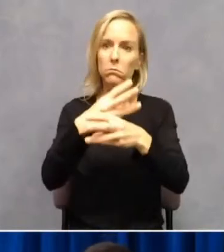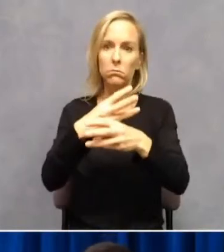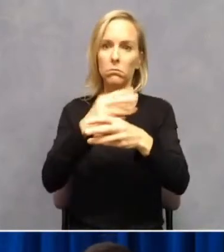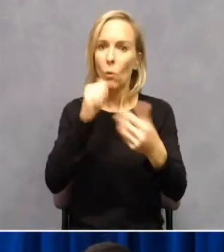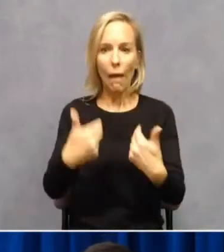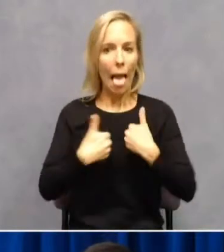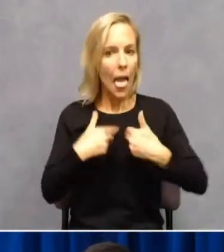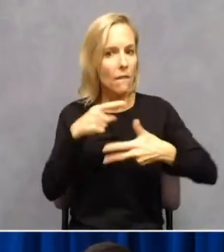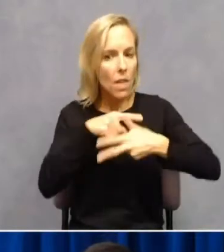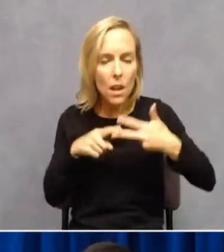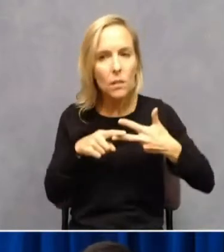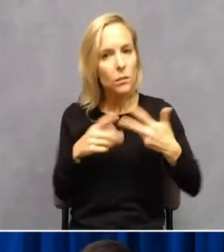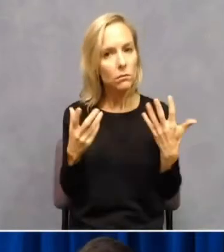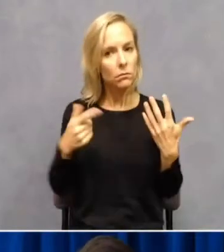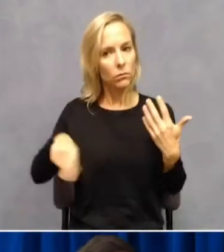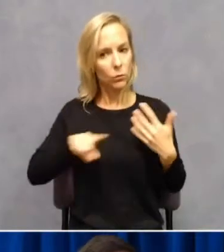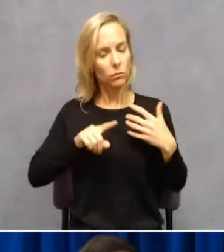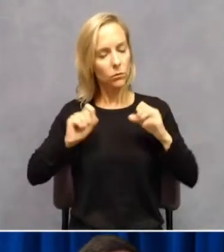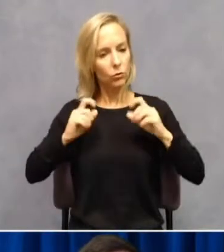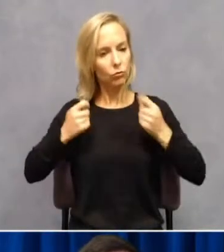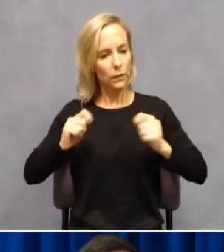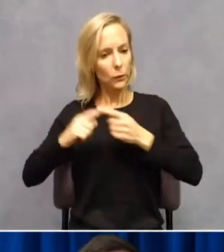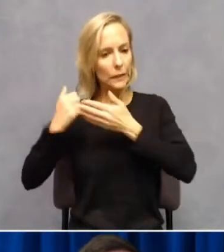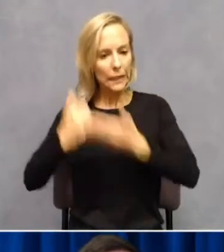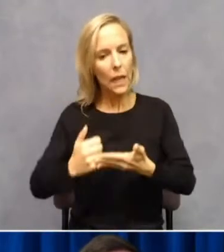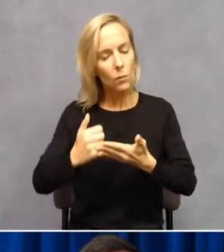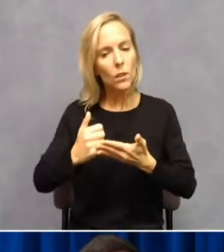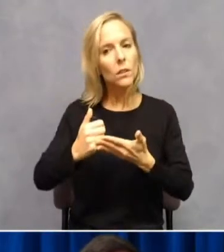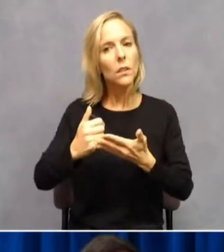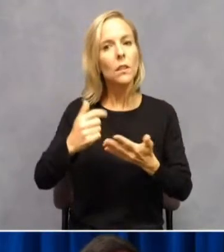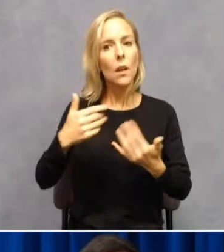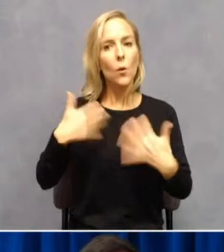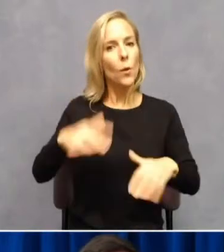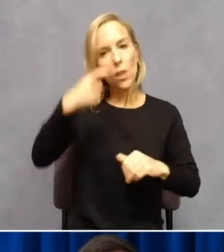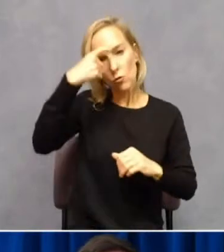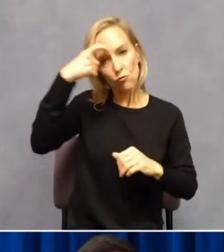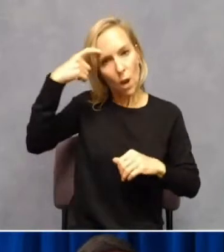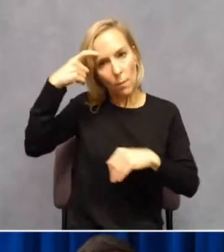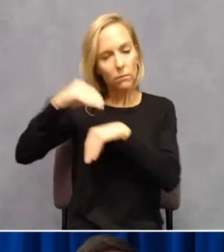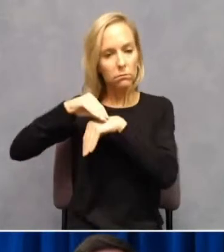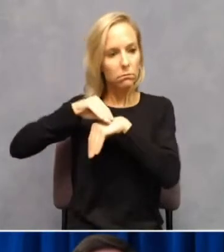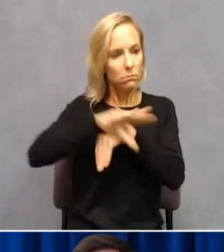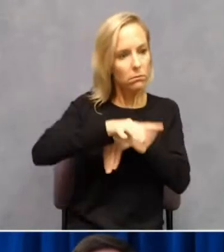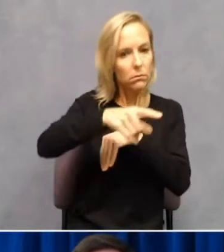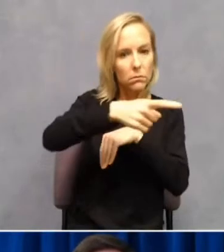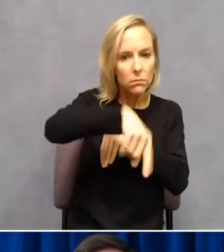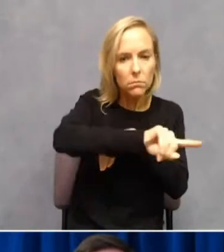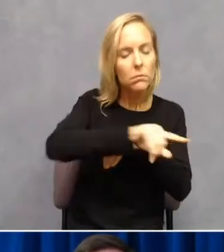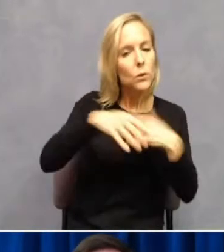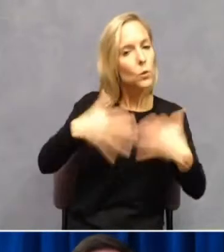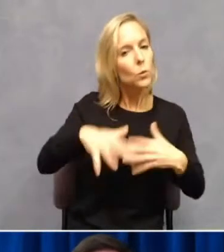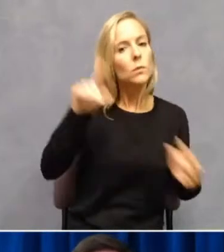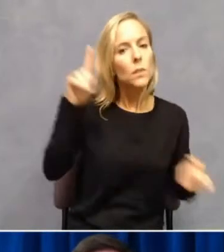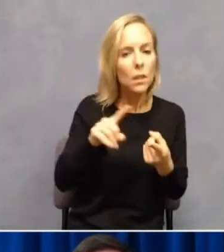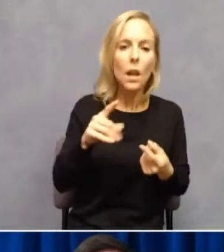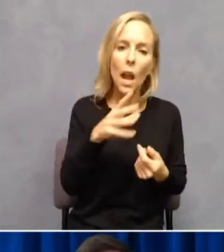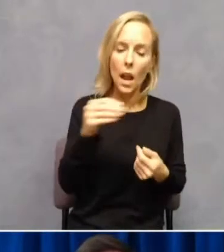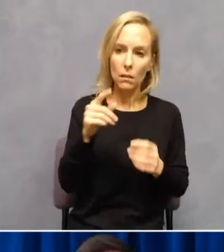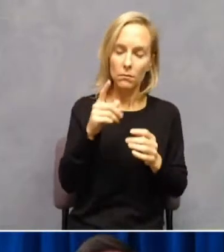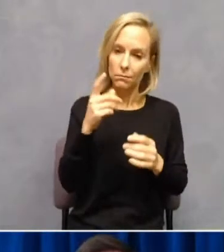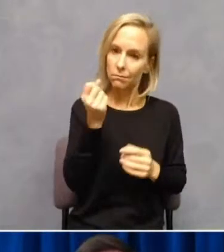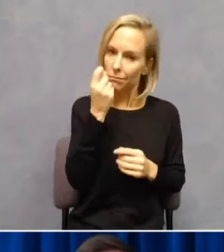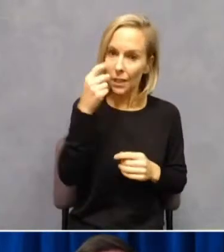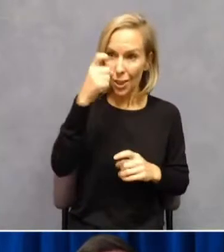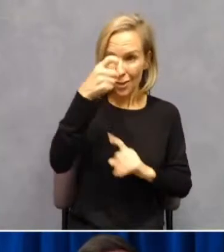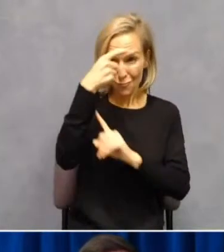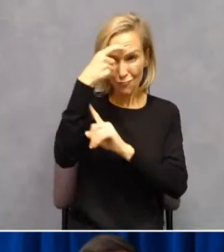that have had this trauma inflicted on them, and that we remember that oftentimes the trauma extends beyond